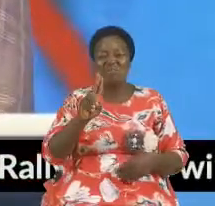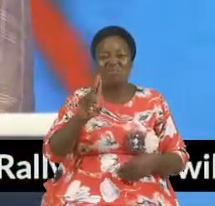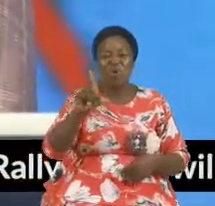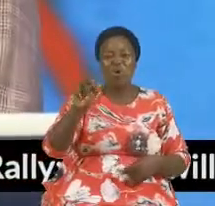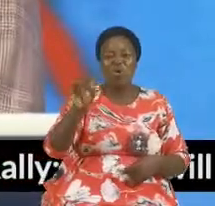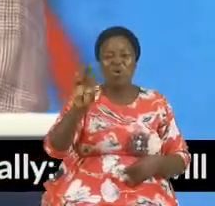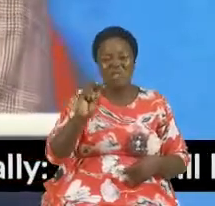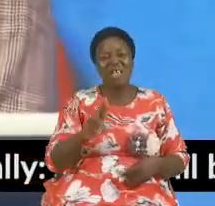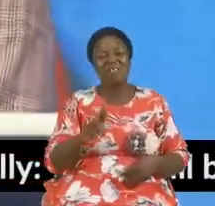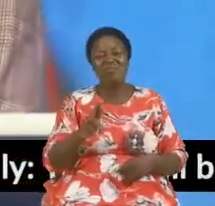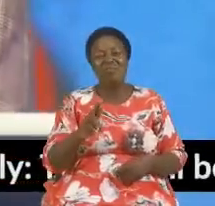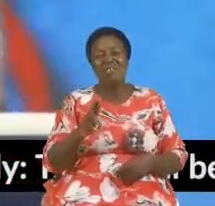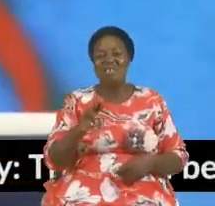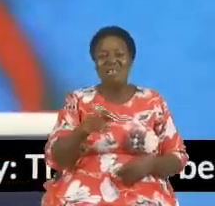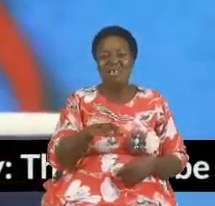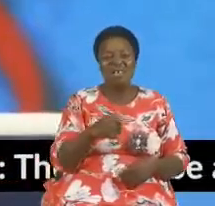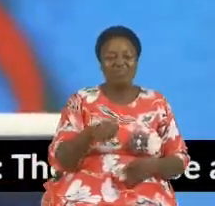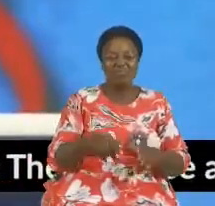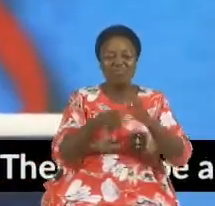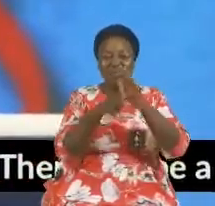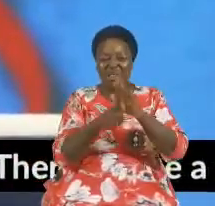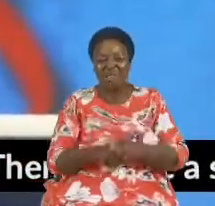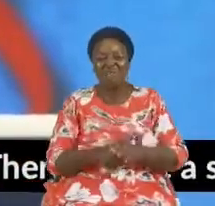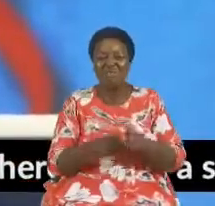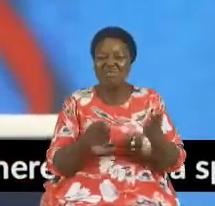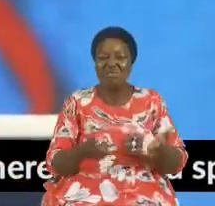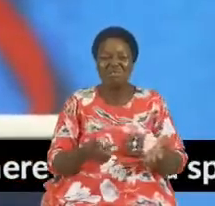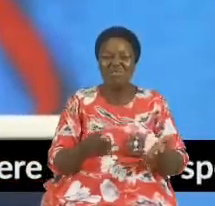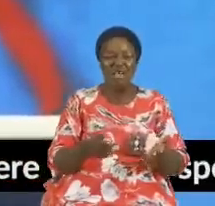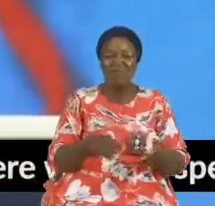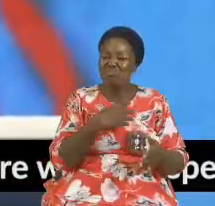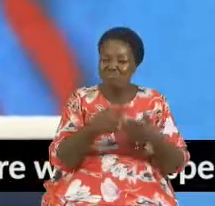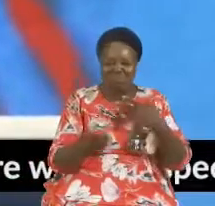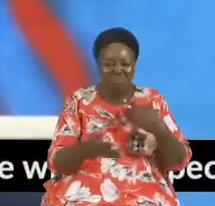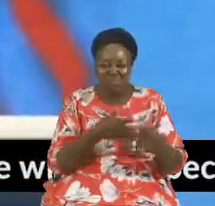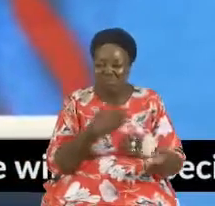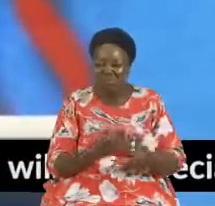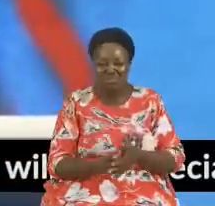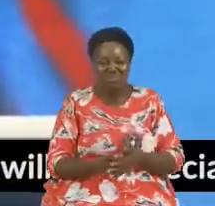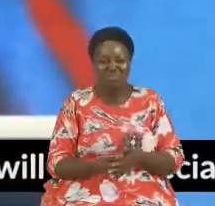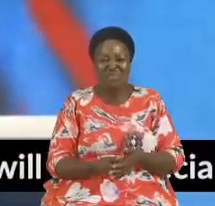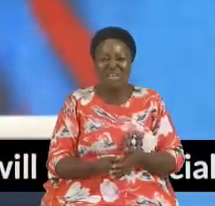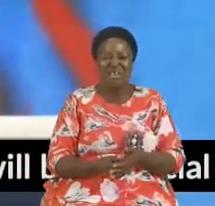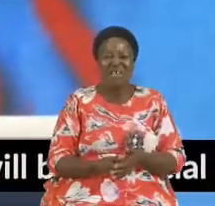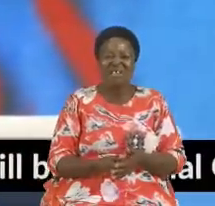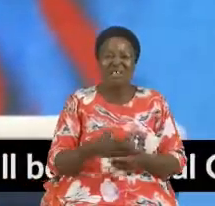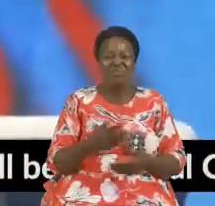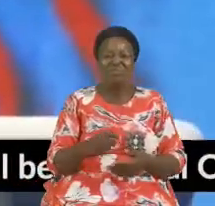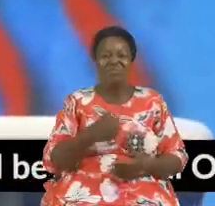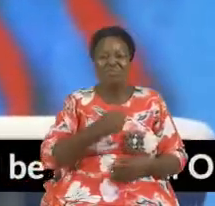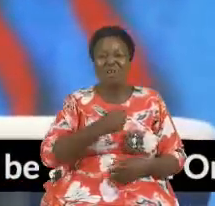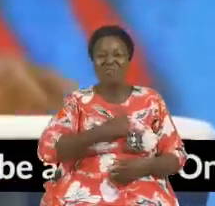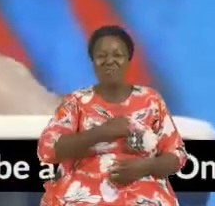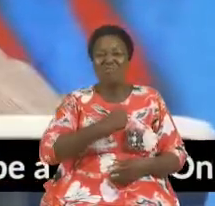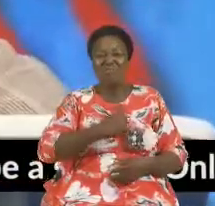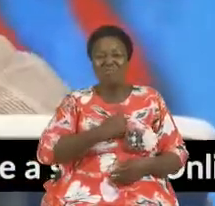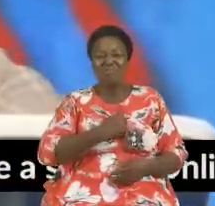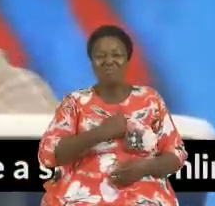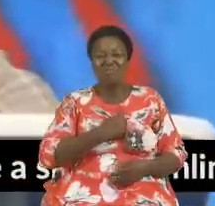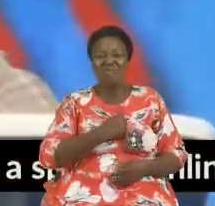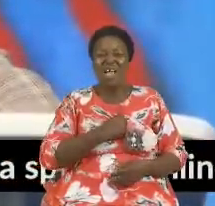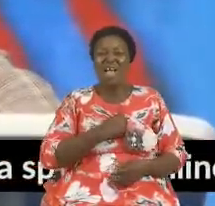so-called cancer, ulcer, hernia, hypertension,